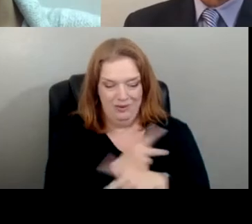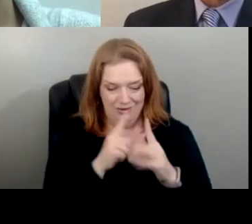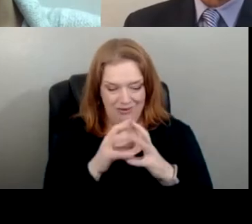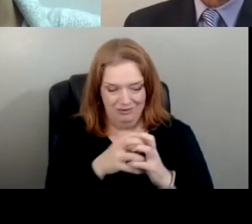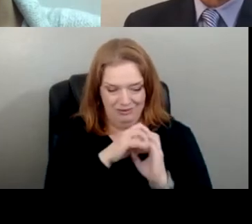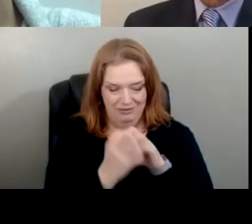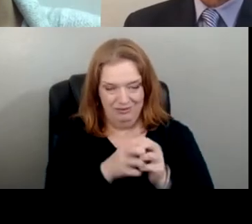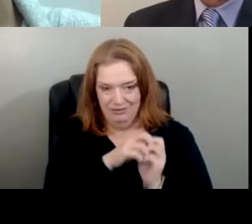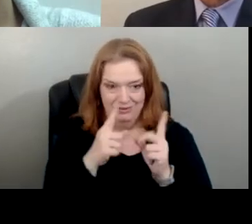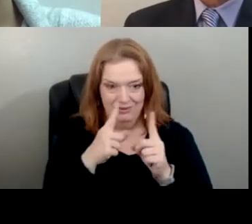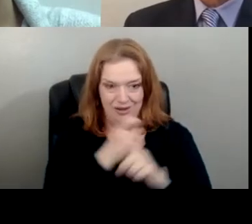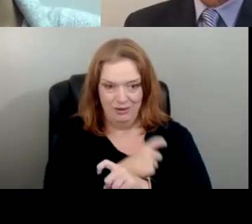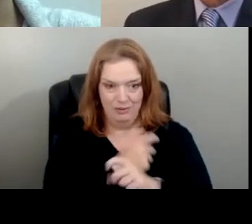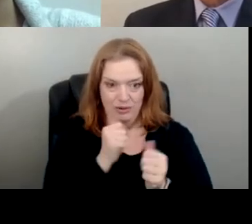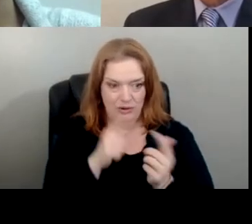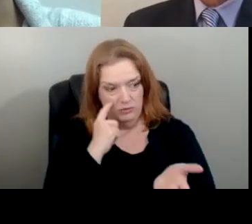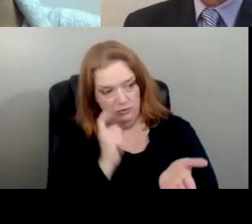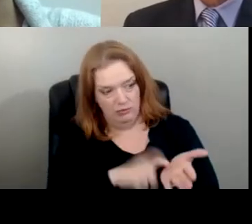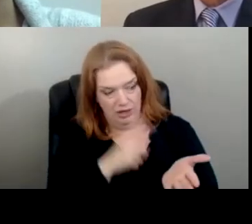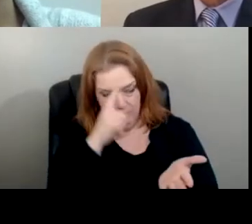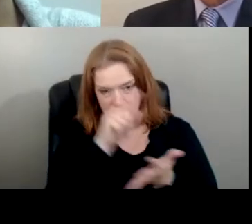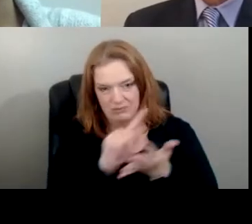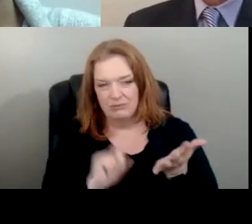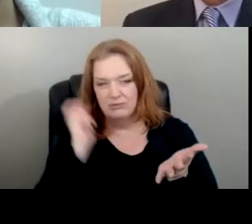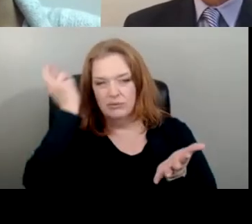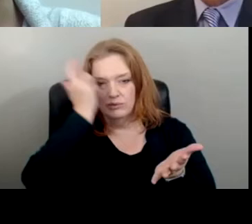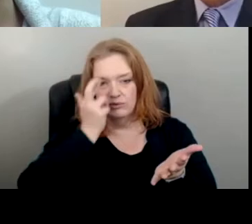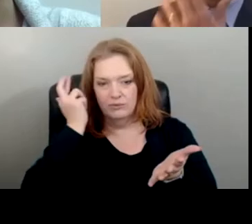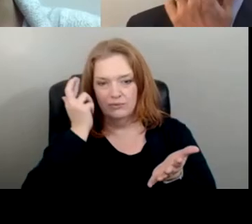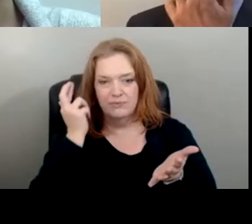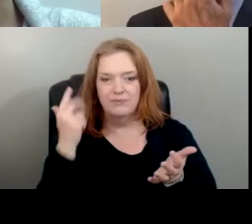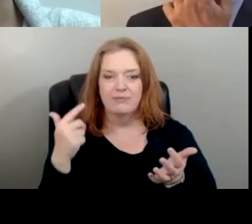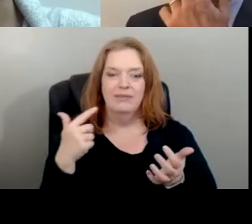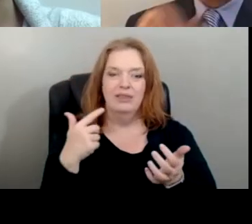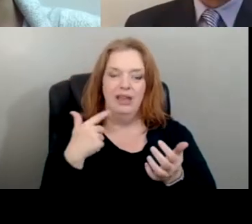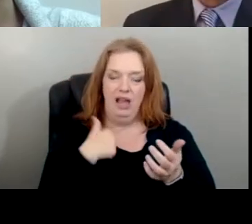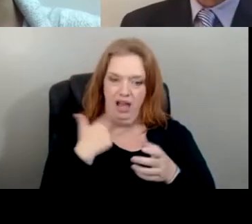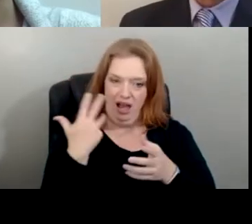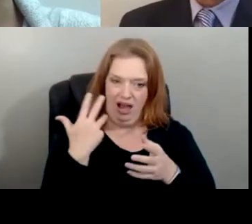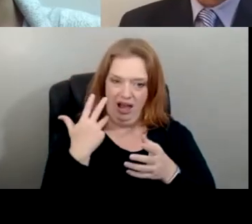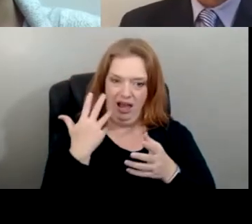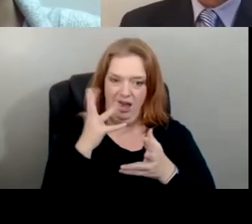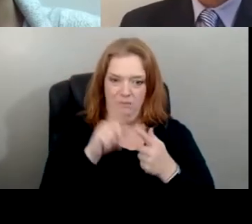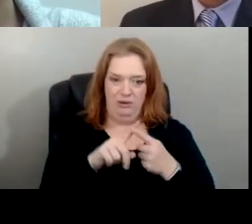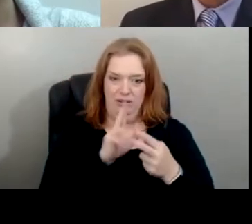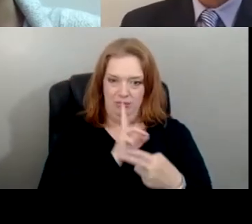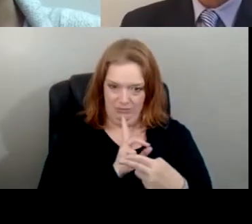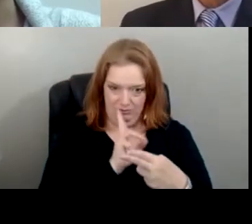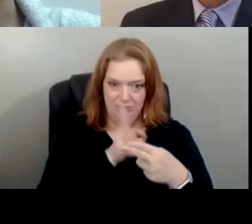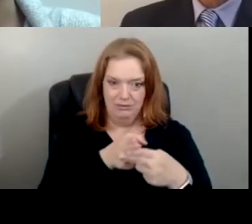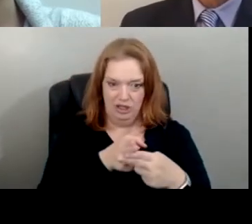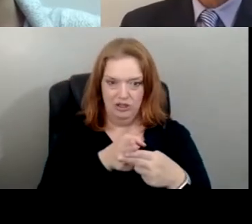officer recognition because of these reasons. So as an anti-oppression educator, like that's something that I just want to name in this space in the same vein